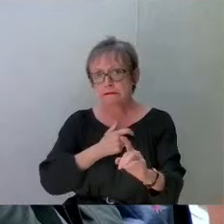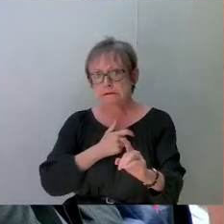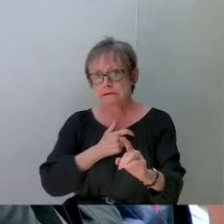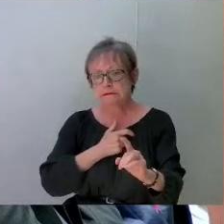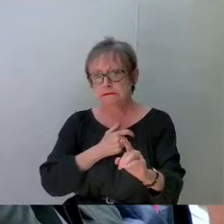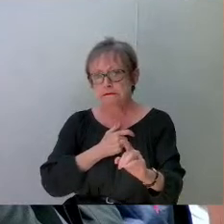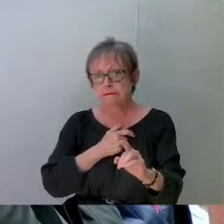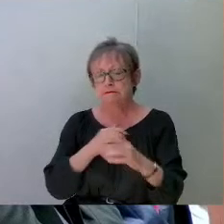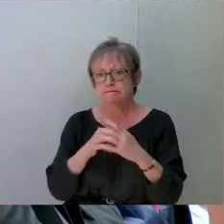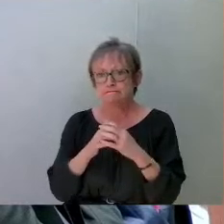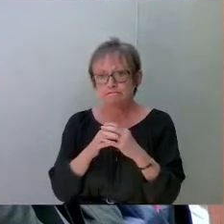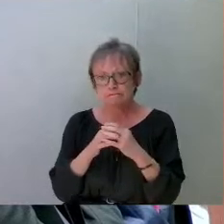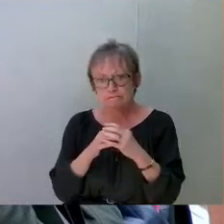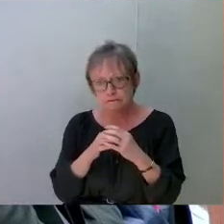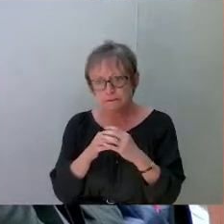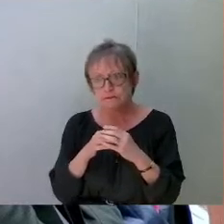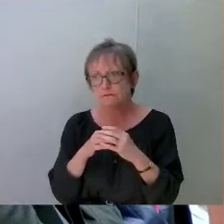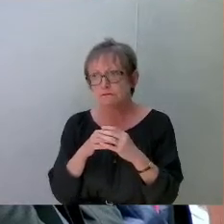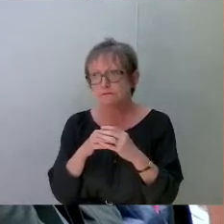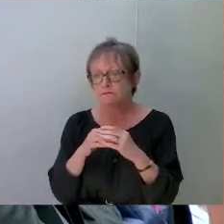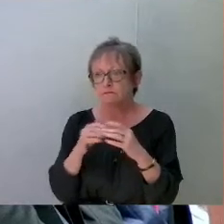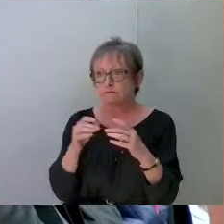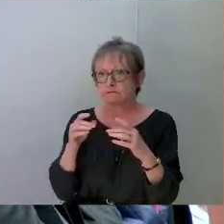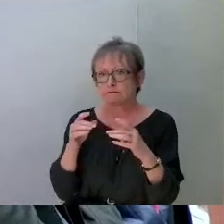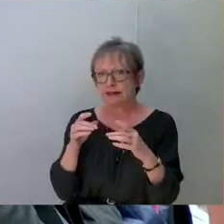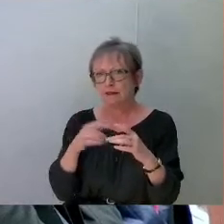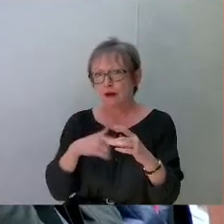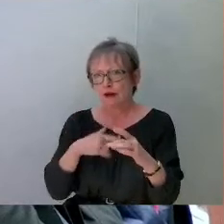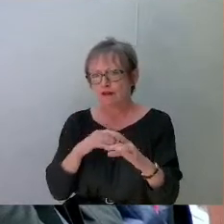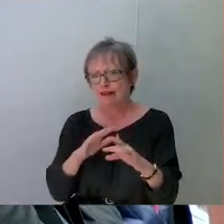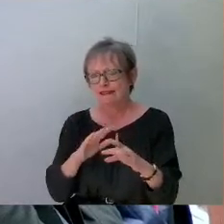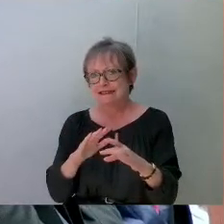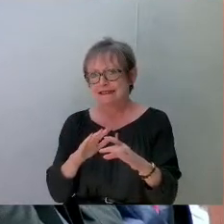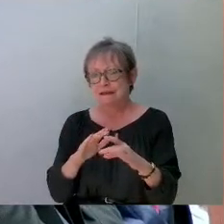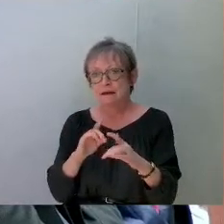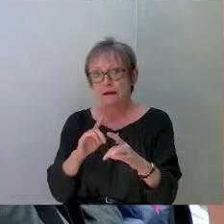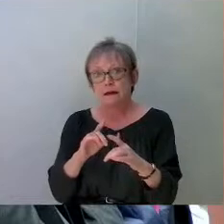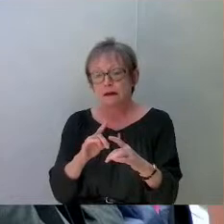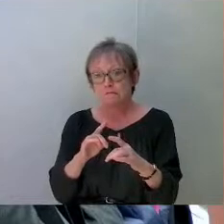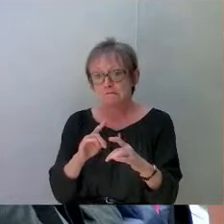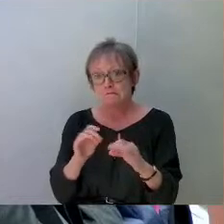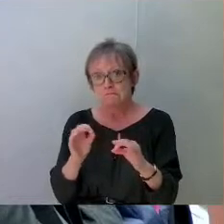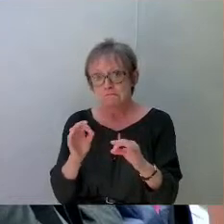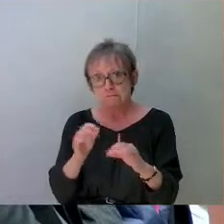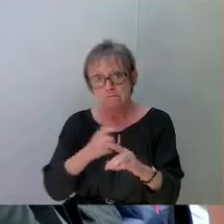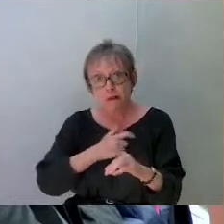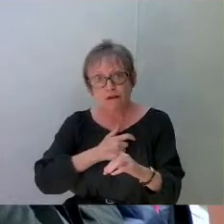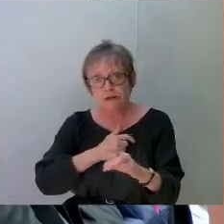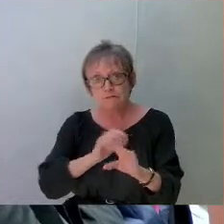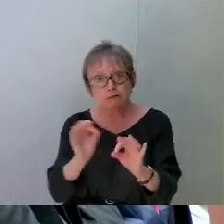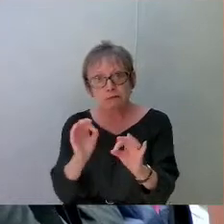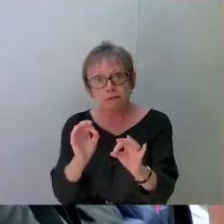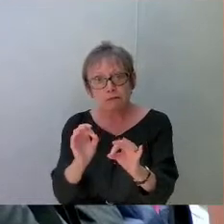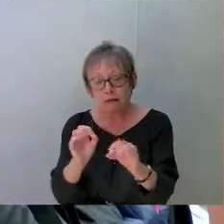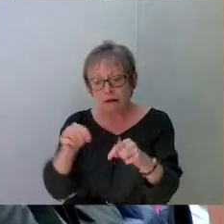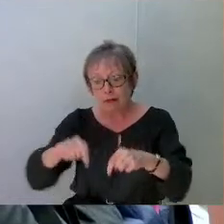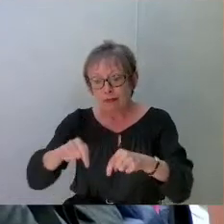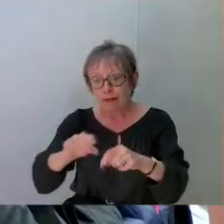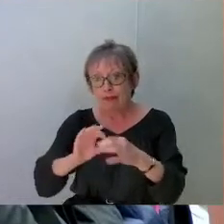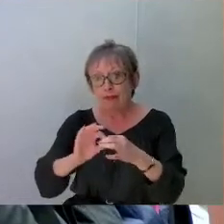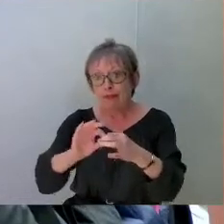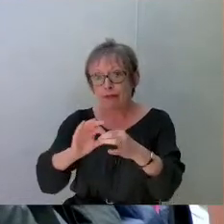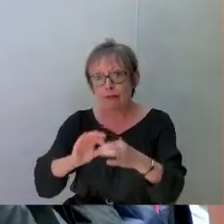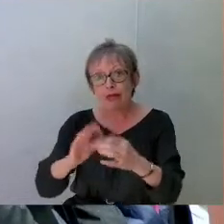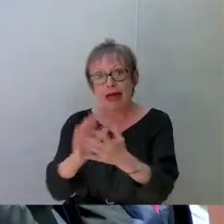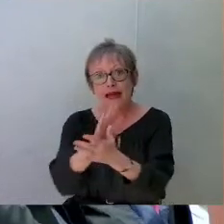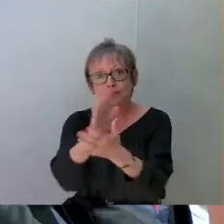moment. It can be a little bit of trepidation, but there's nothing to be nervous about. This is about you all